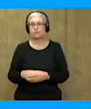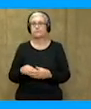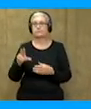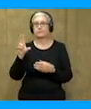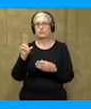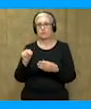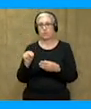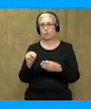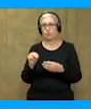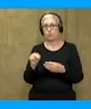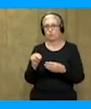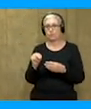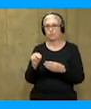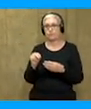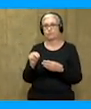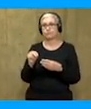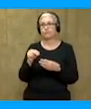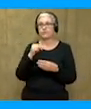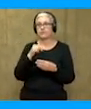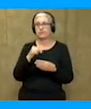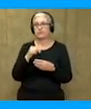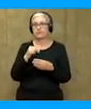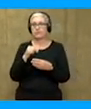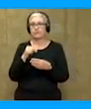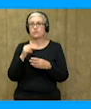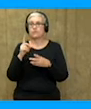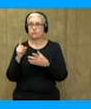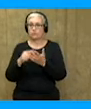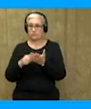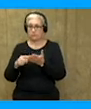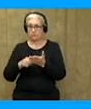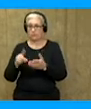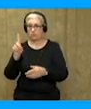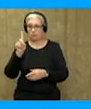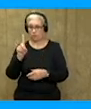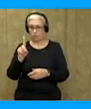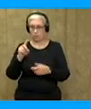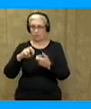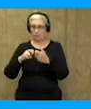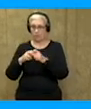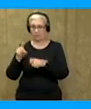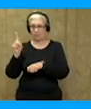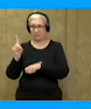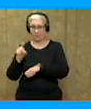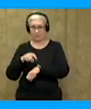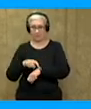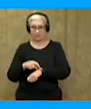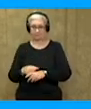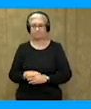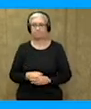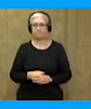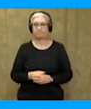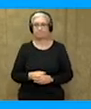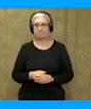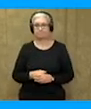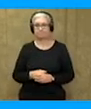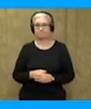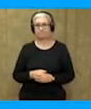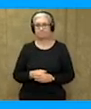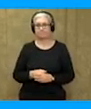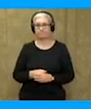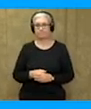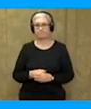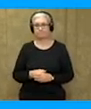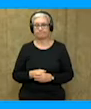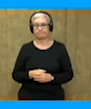abuse. And then let's also discuss only one issue at a time, and let's try to do that as we're setting ground rules